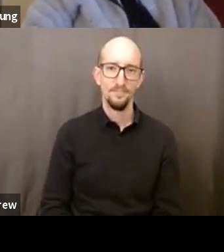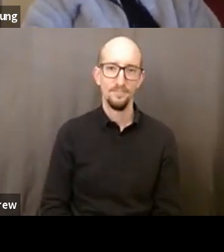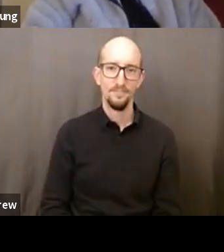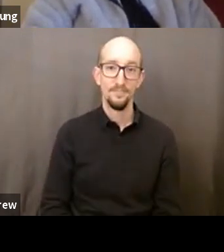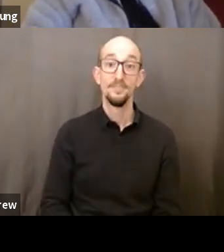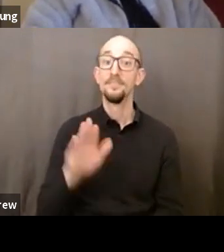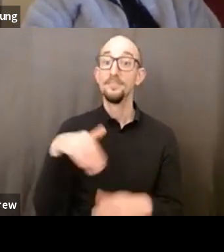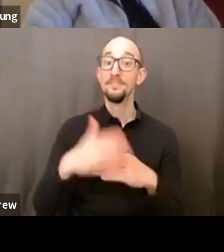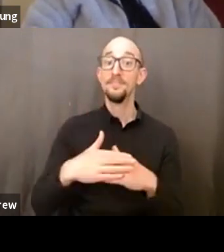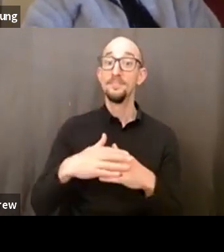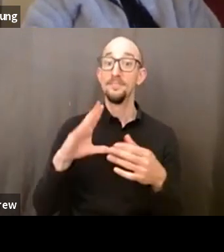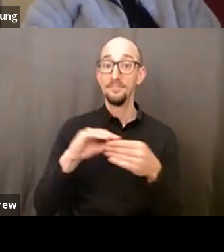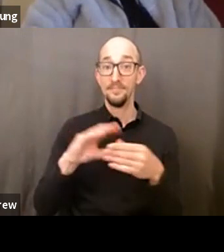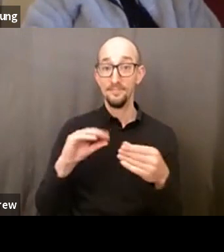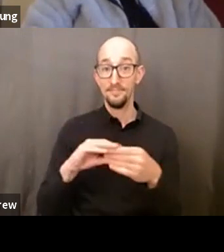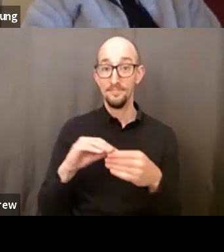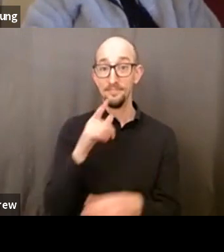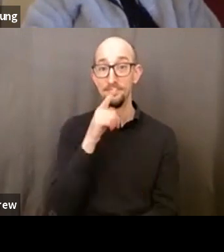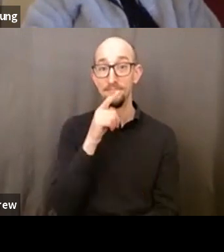Next speaker